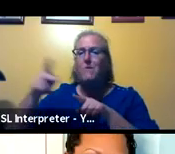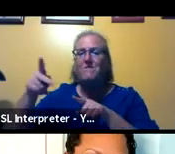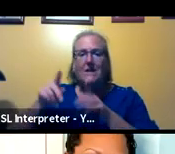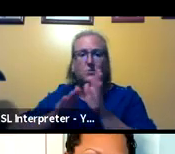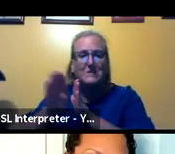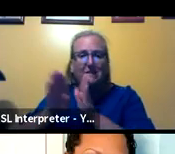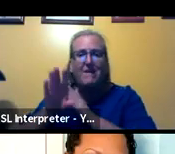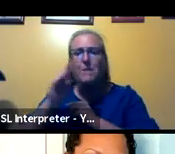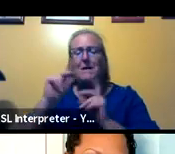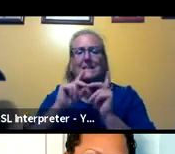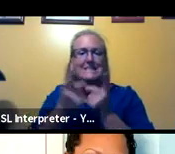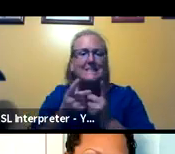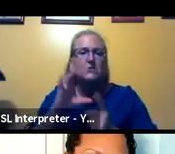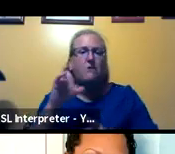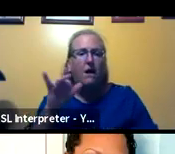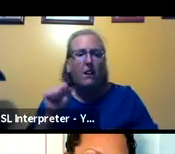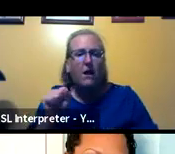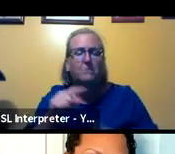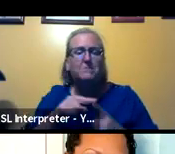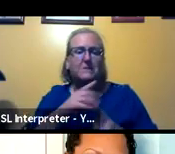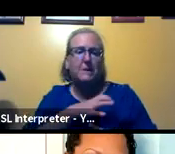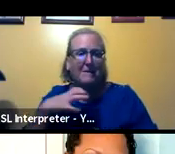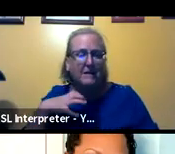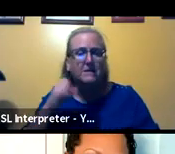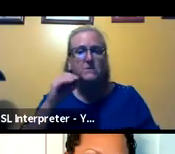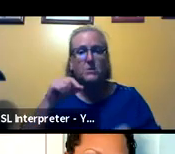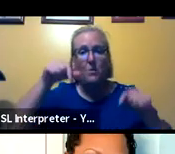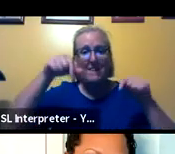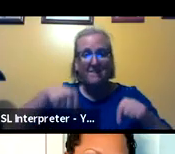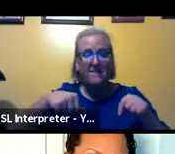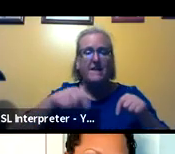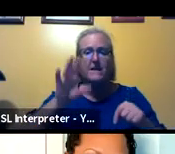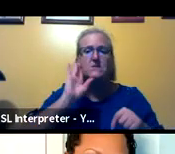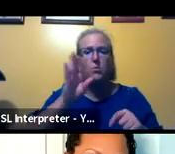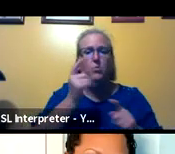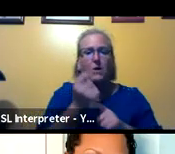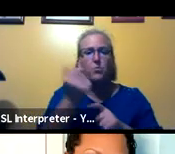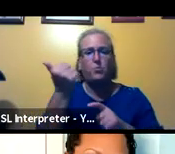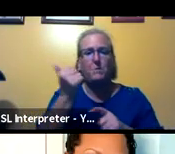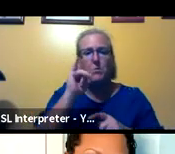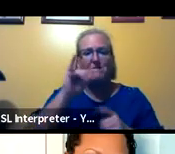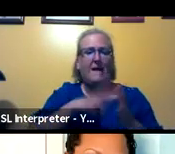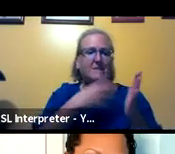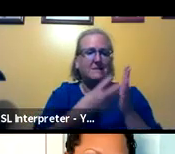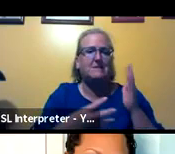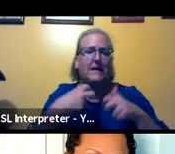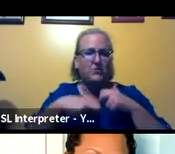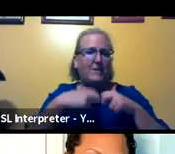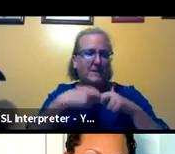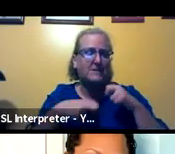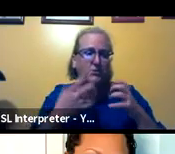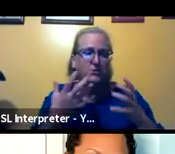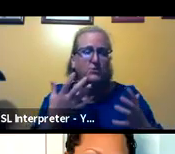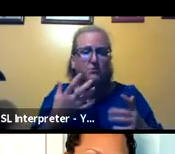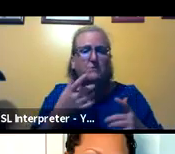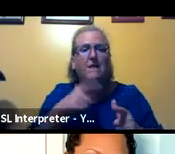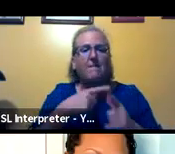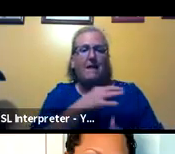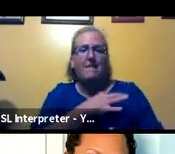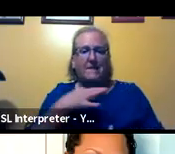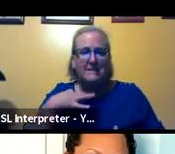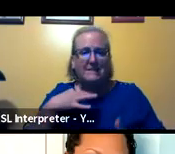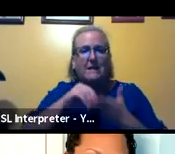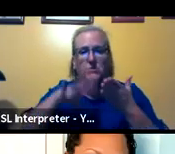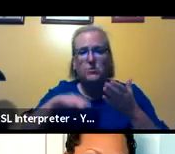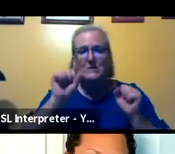district clubs and committees. So this change will actually remove that scheduling barrier and allow the staff and students to fully participate in